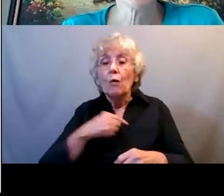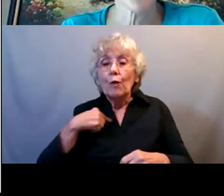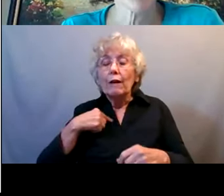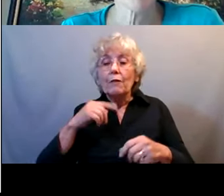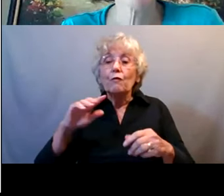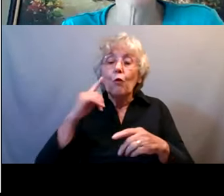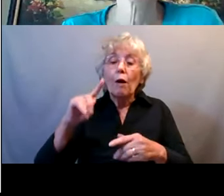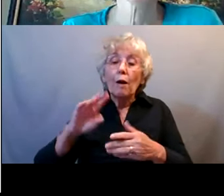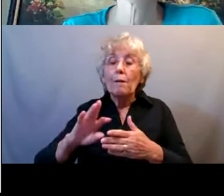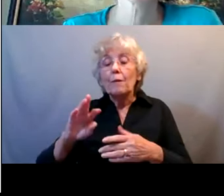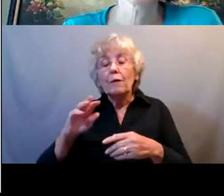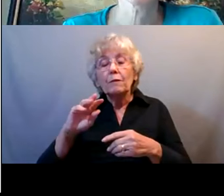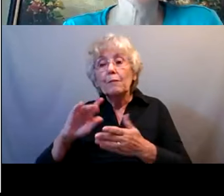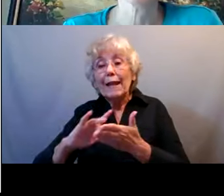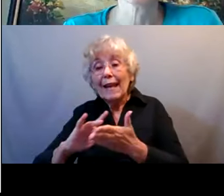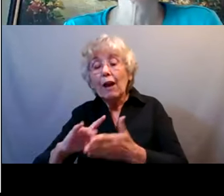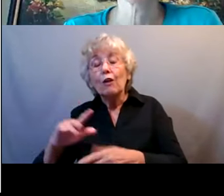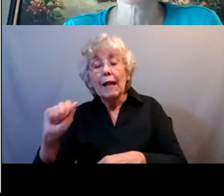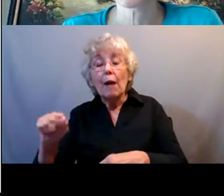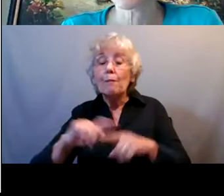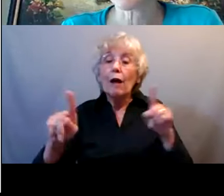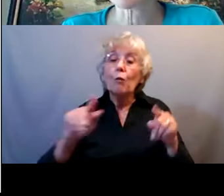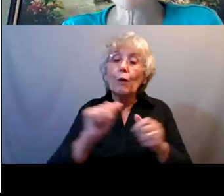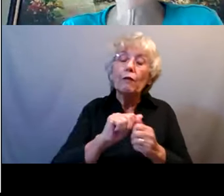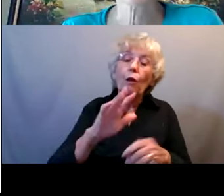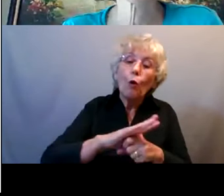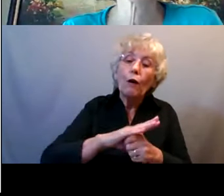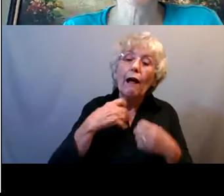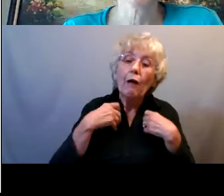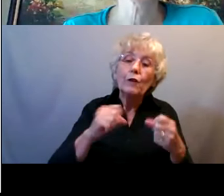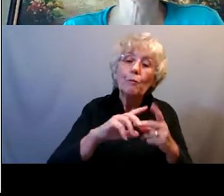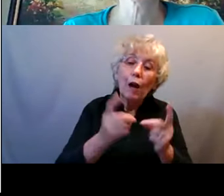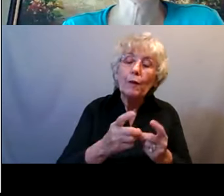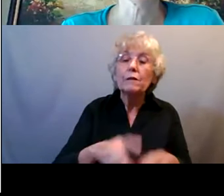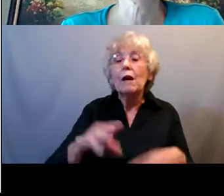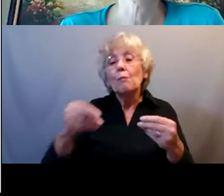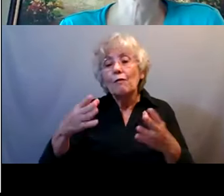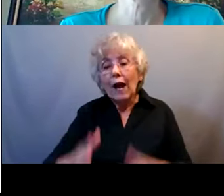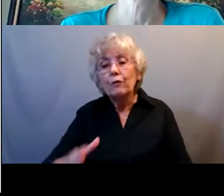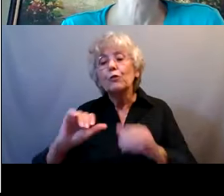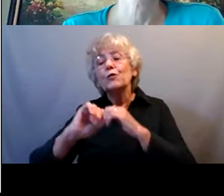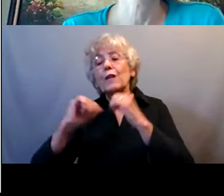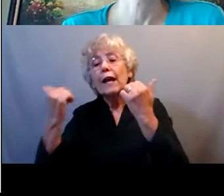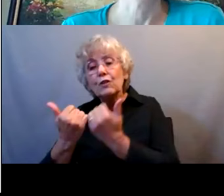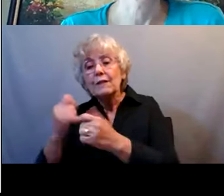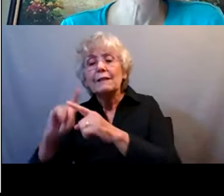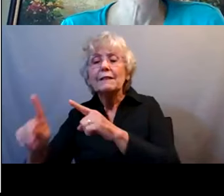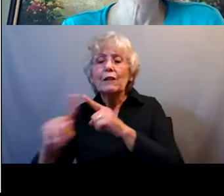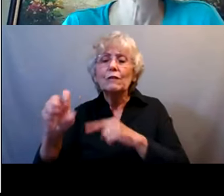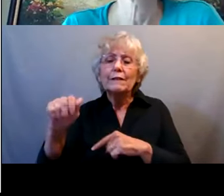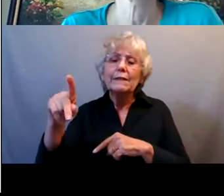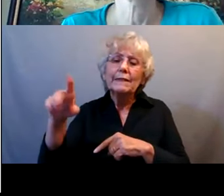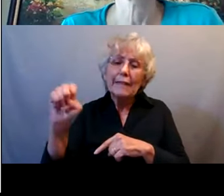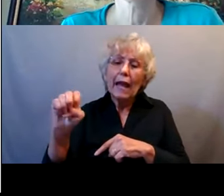also with local public health departments, with CDPH, with providers, agencies, and various stakeholders serving our